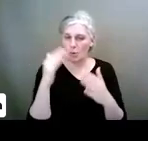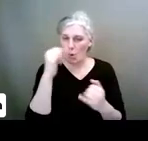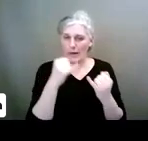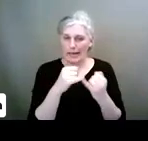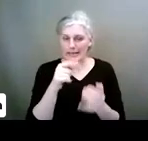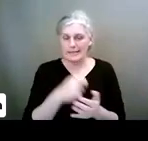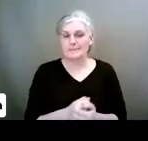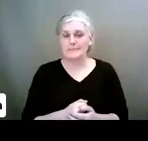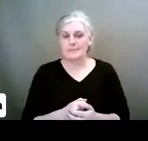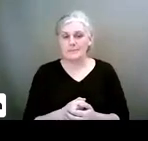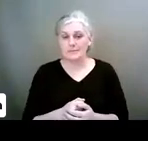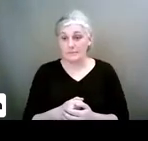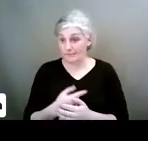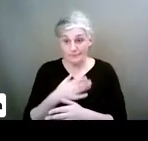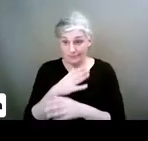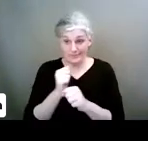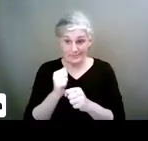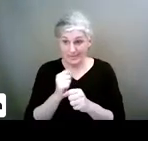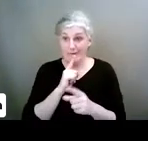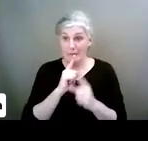Passcode that you do not share with your child.